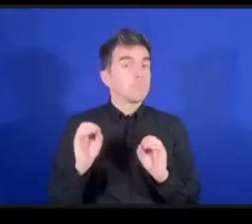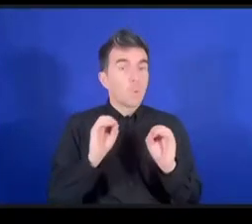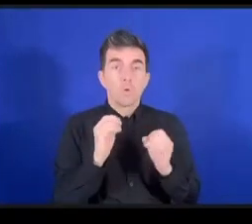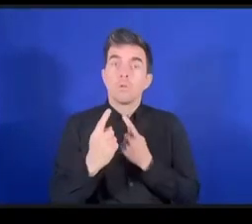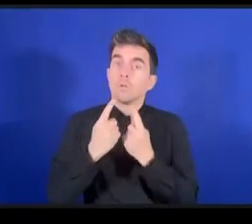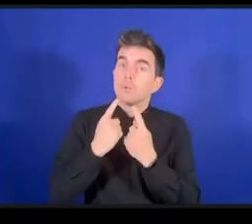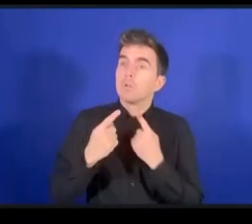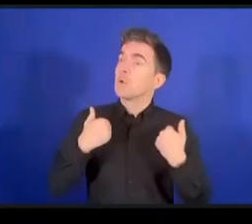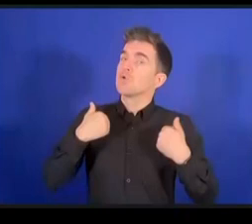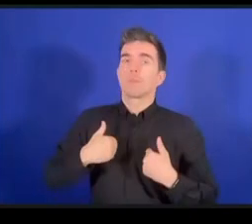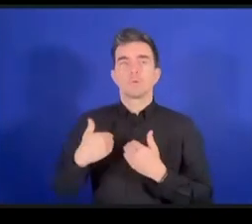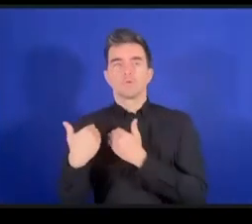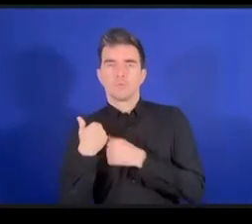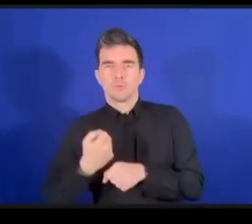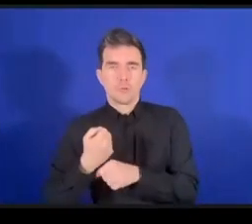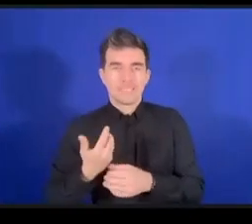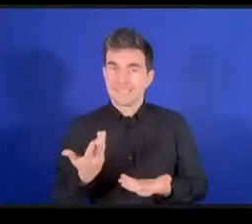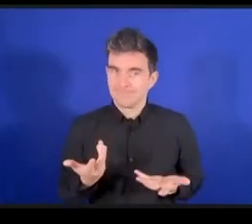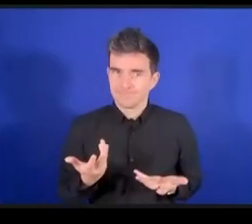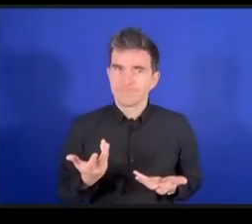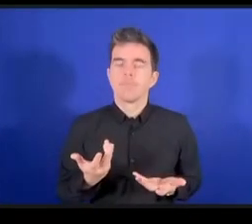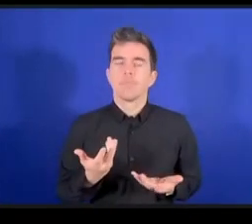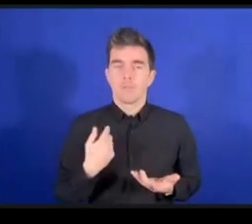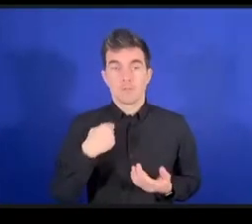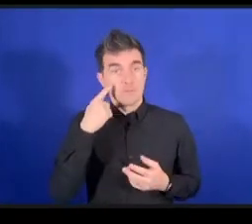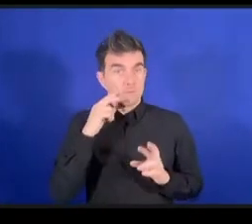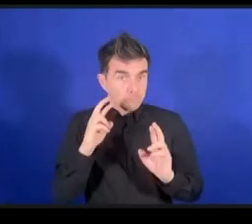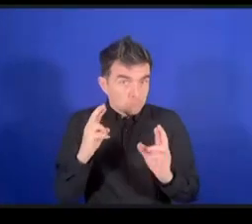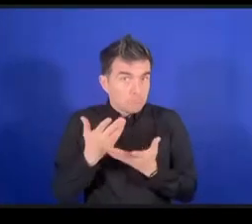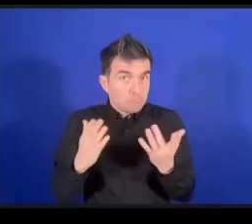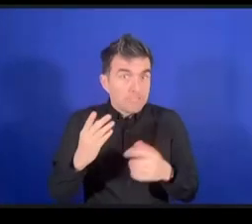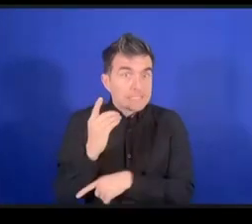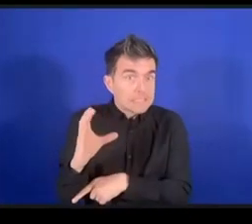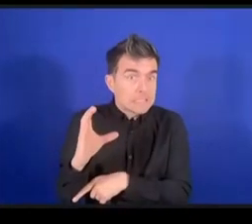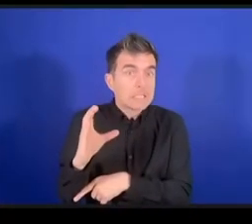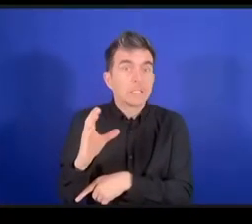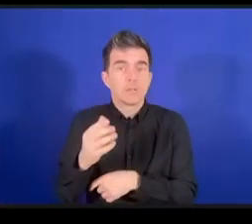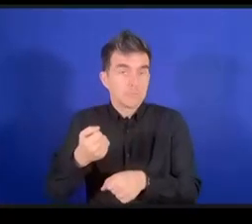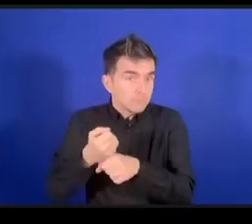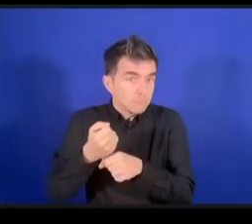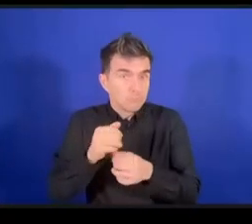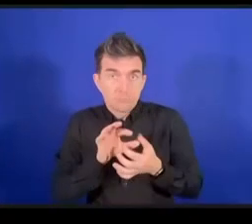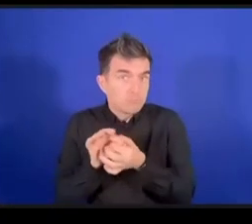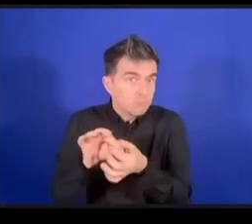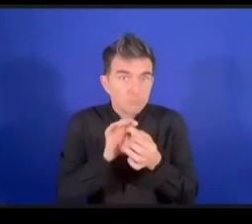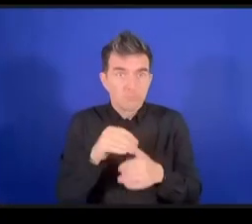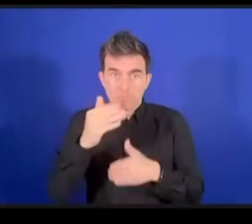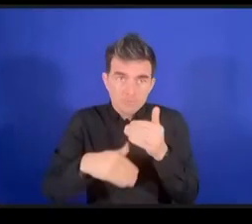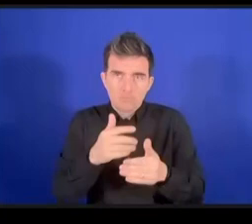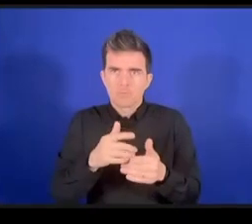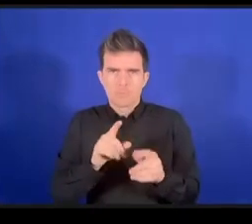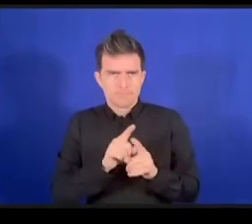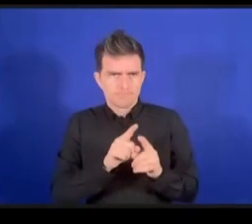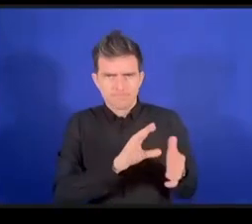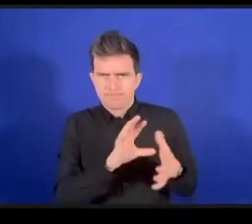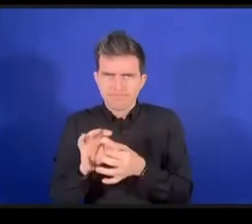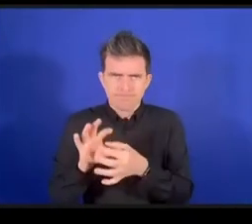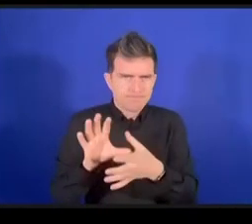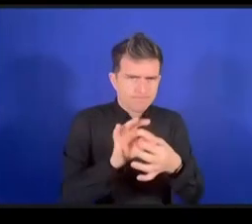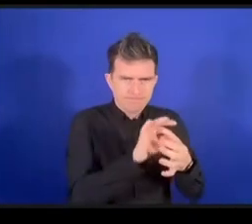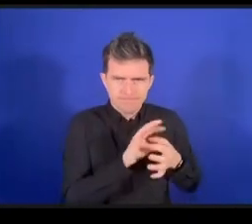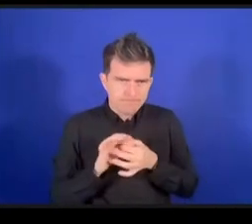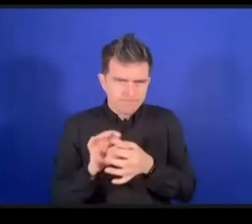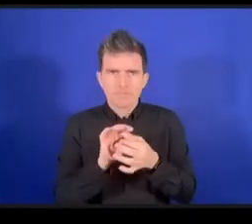work in silos to bring these key takeaways and call to action points into actual